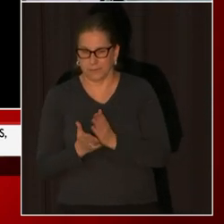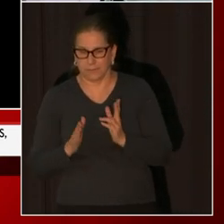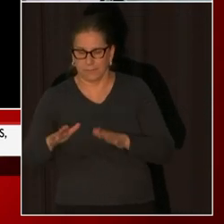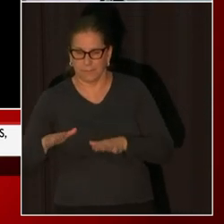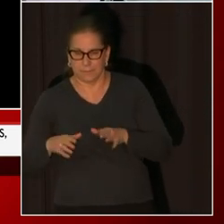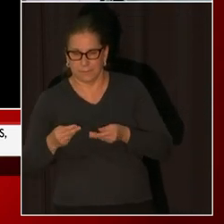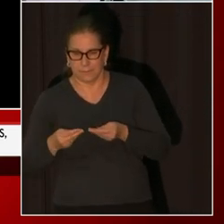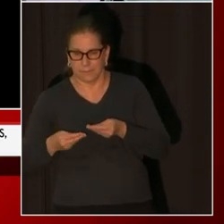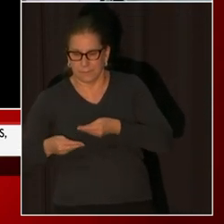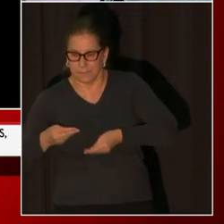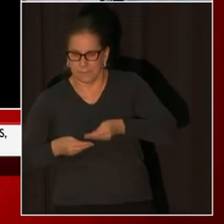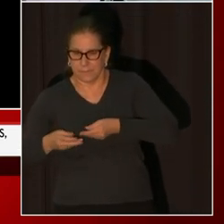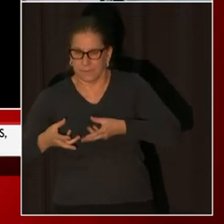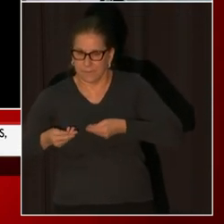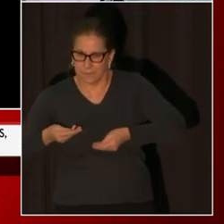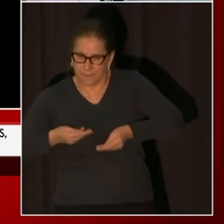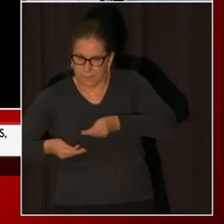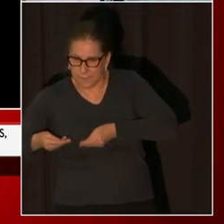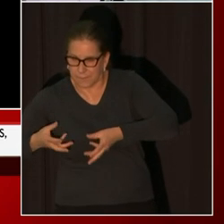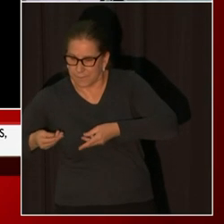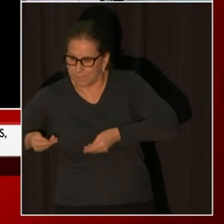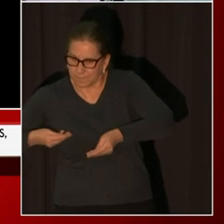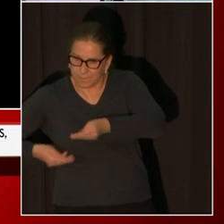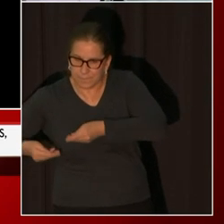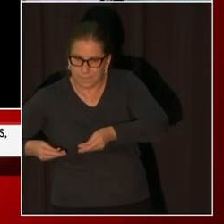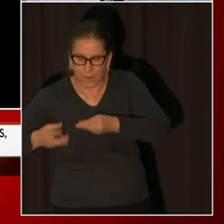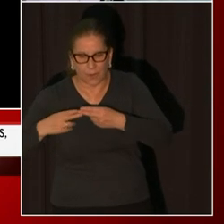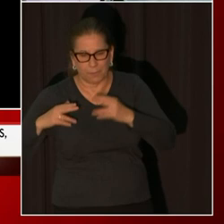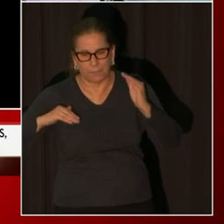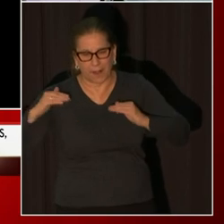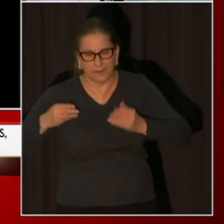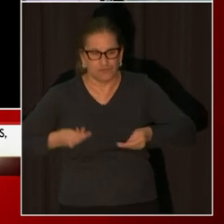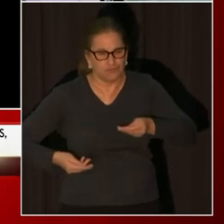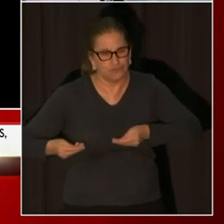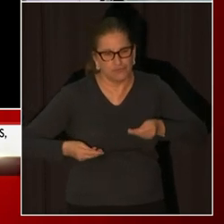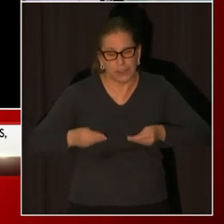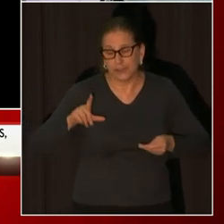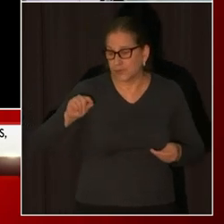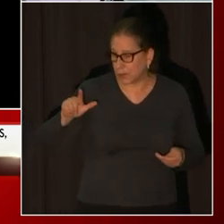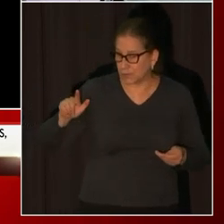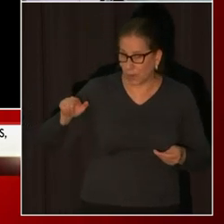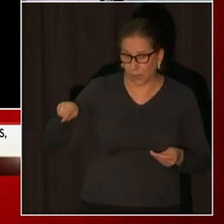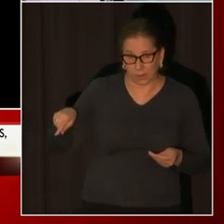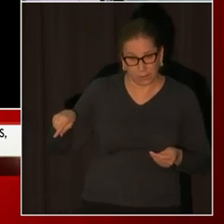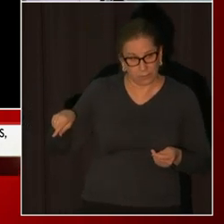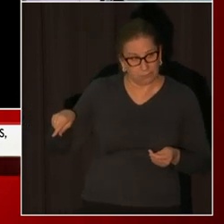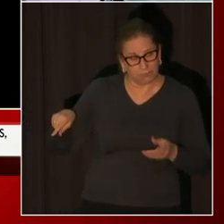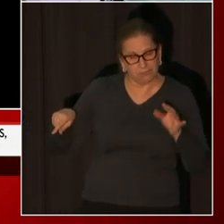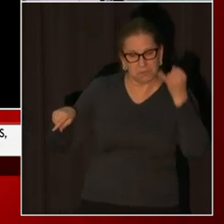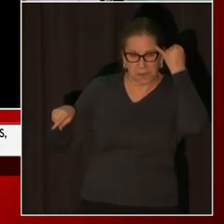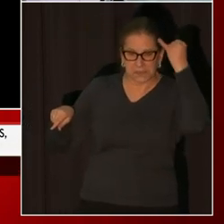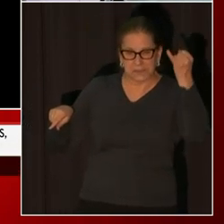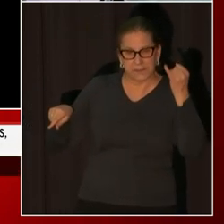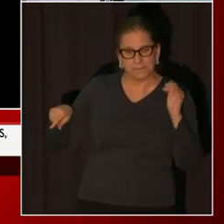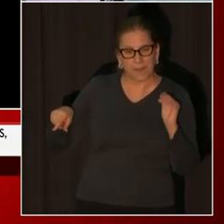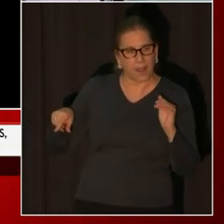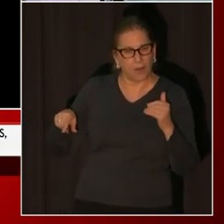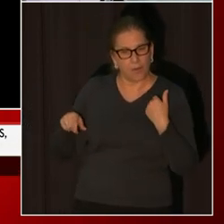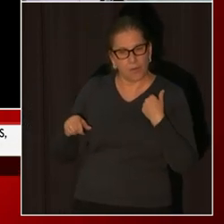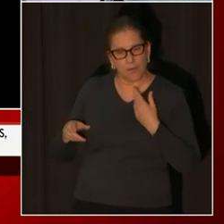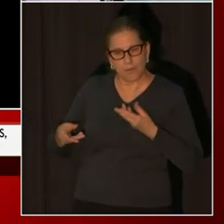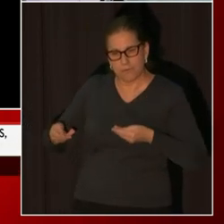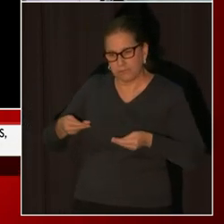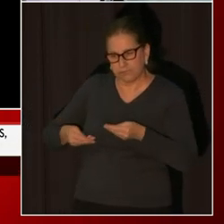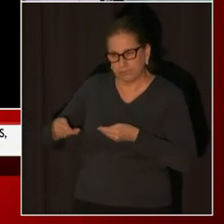years 20 and 21, this gives you a sense of how specifically we try to address those deficits. So